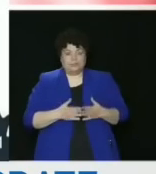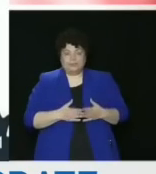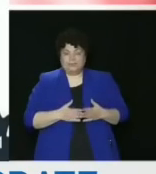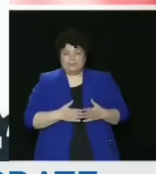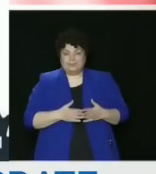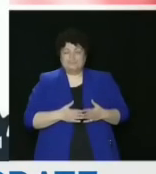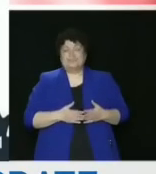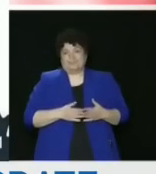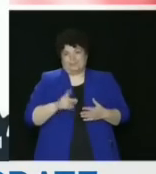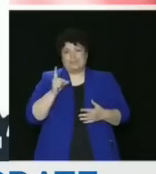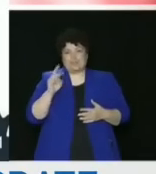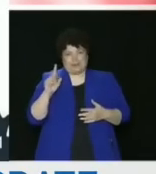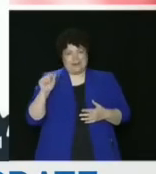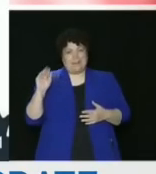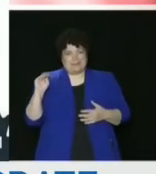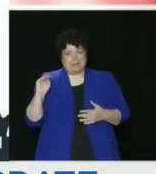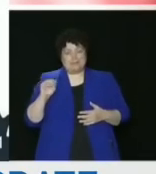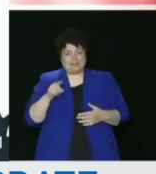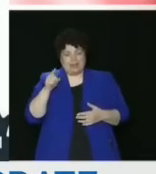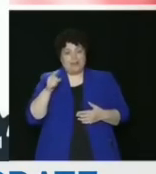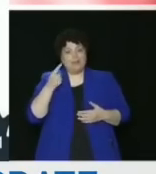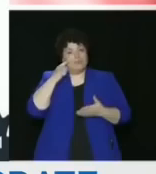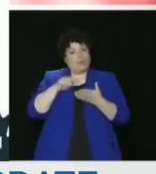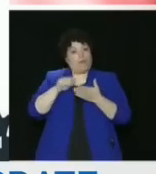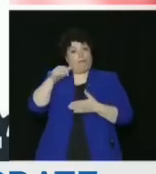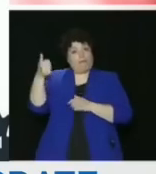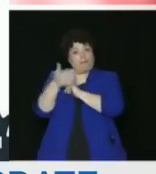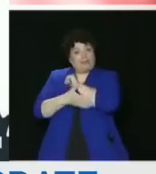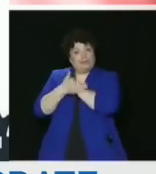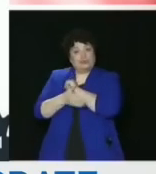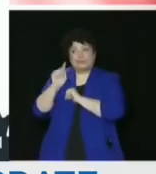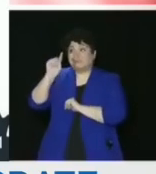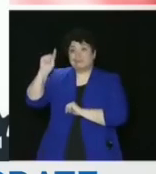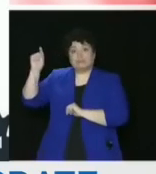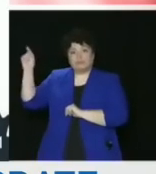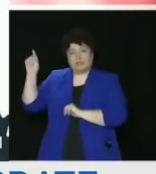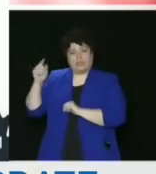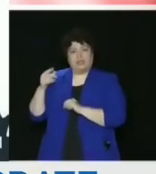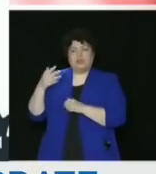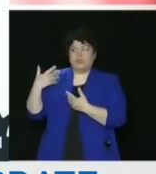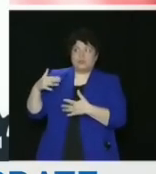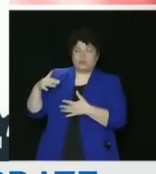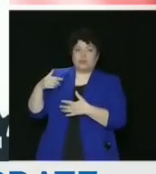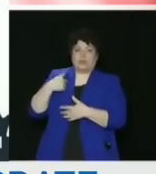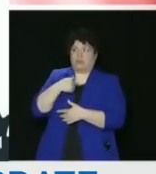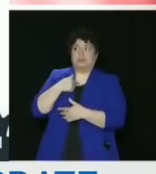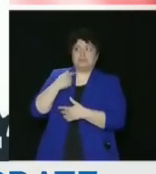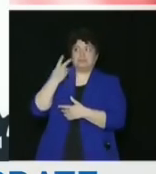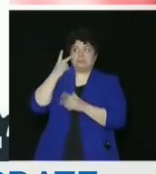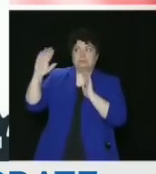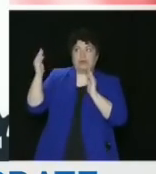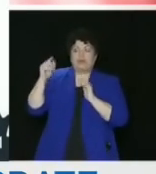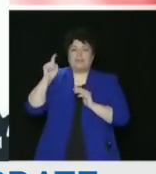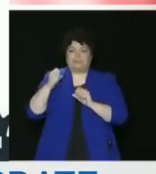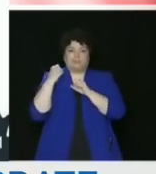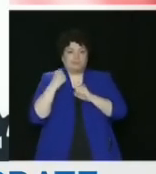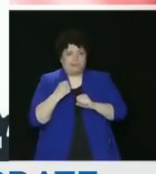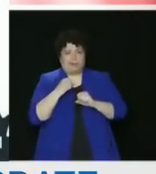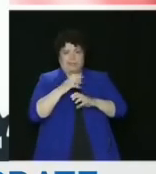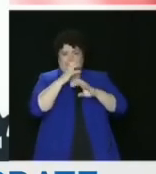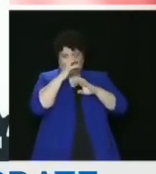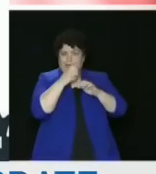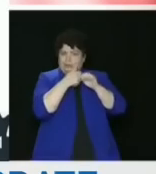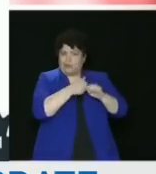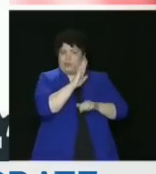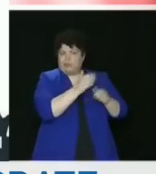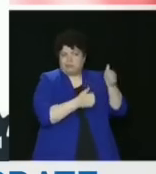The experiences of other countries emphasizes the need to remain vigilant and maintain strong public health measures to control rapid